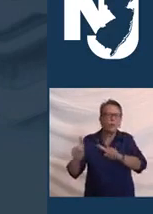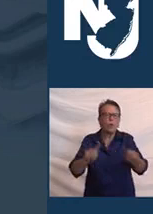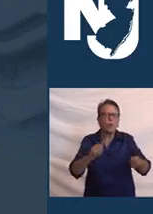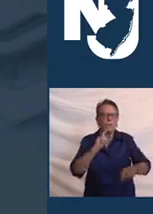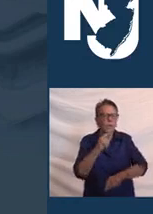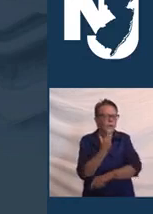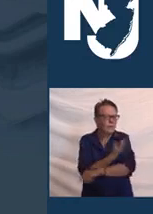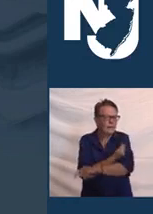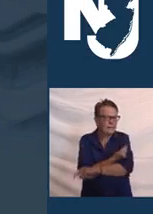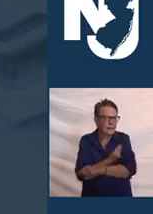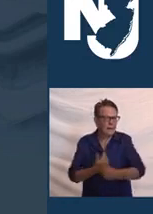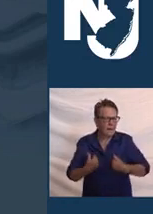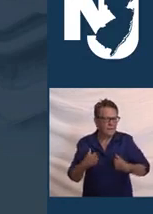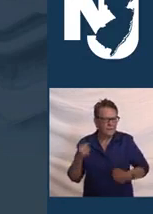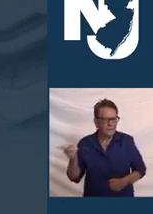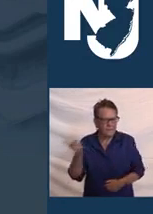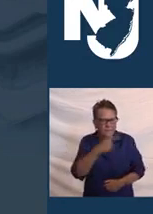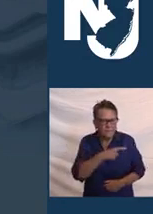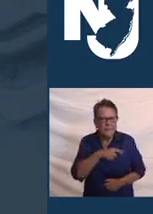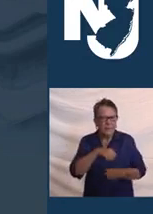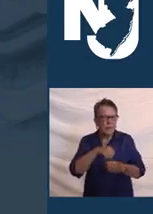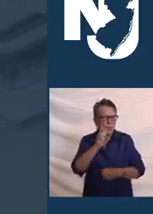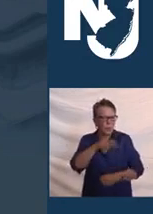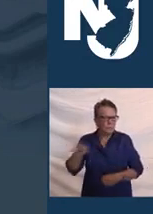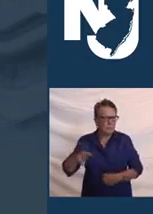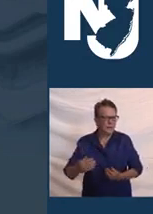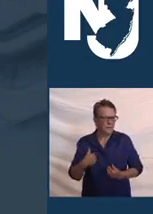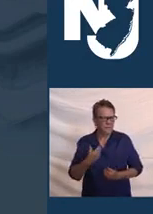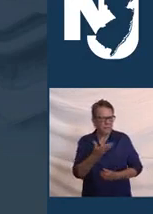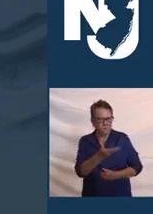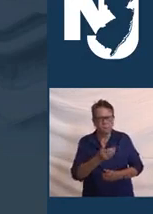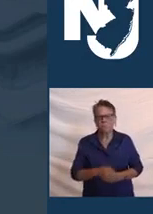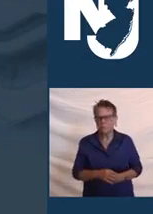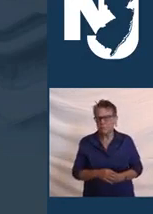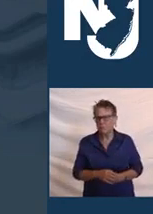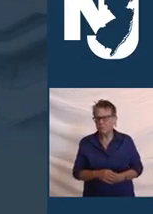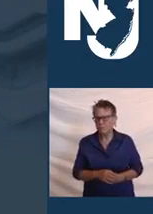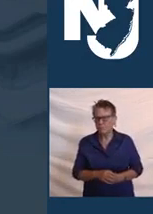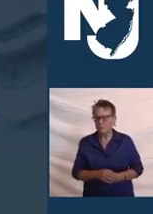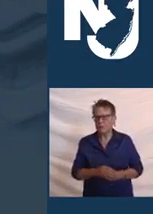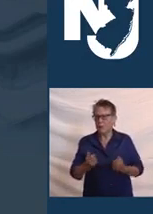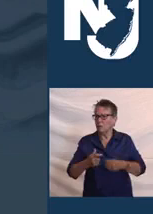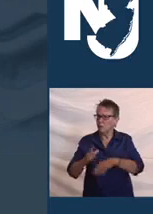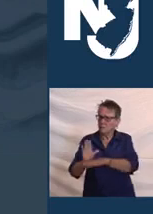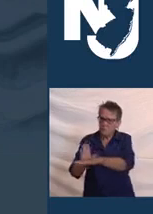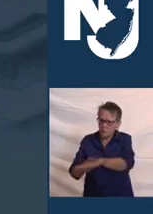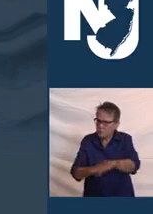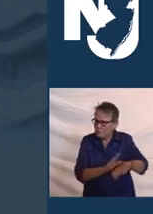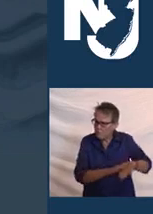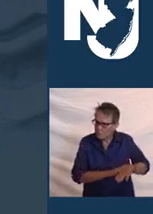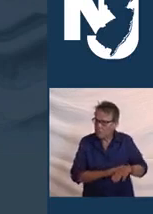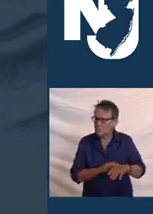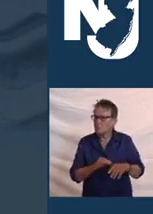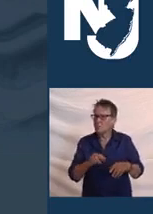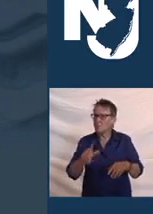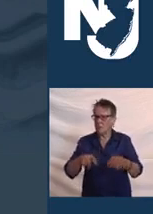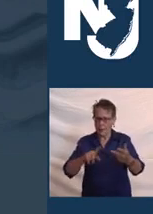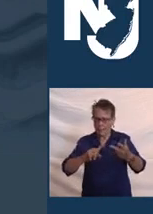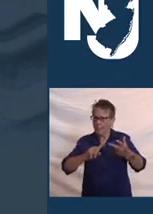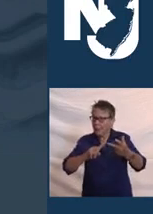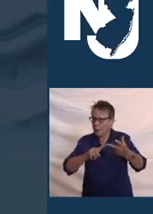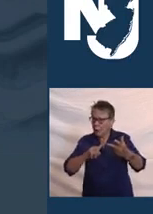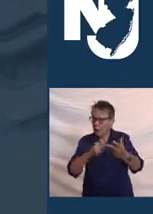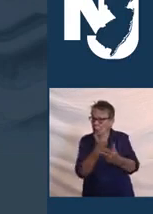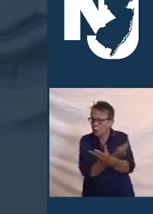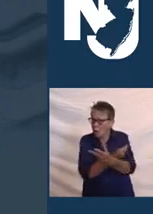covid19.nj.gov/finder. And also a reminder that only those who received the Pfizer vaccine are eligible for a booster.